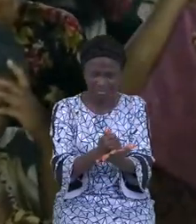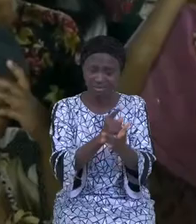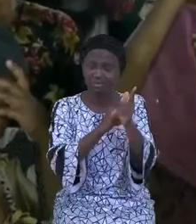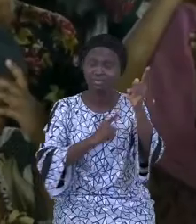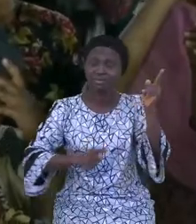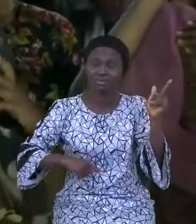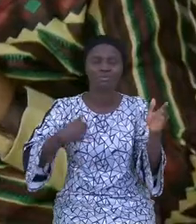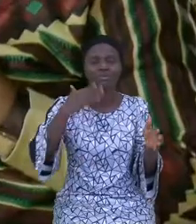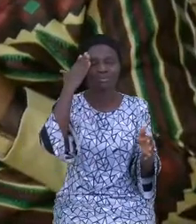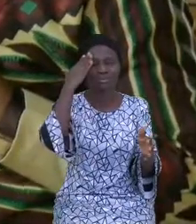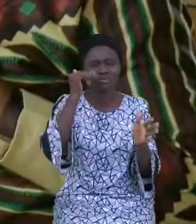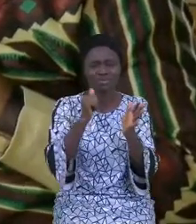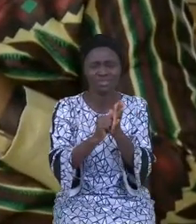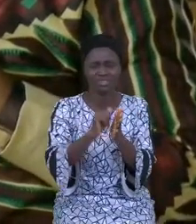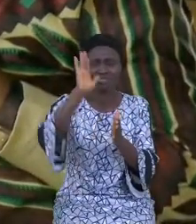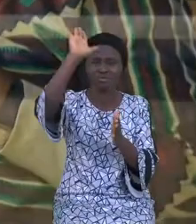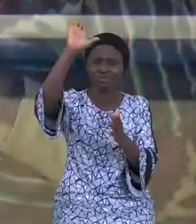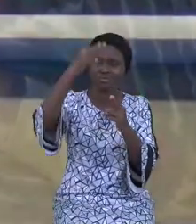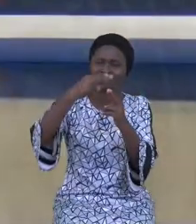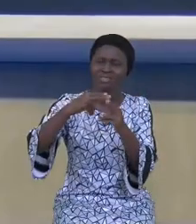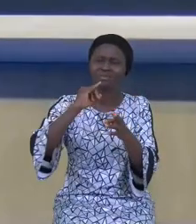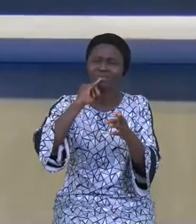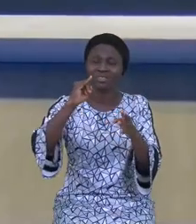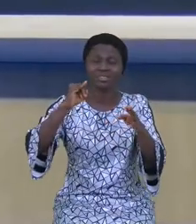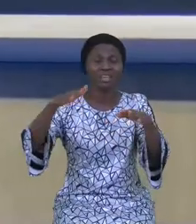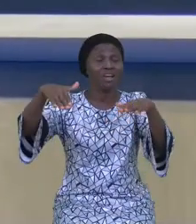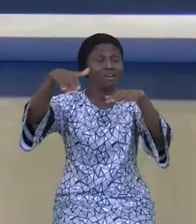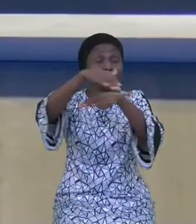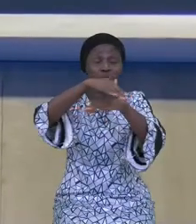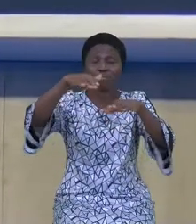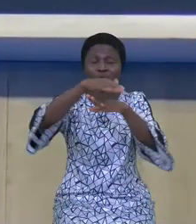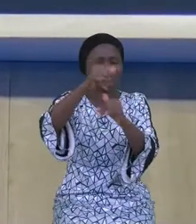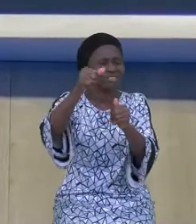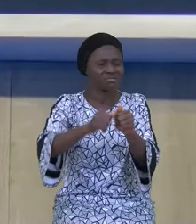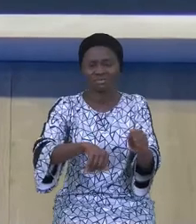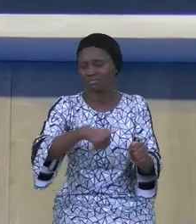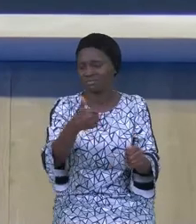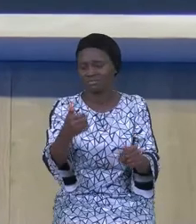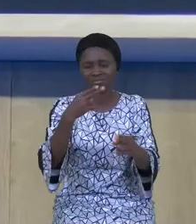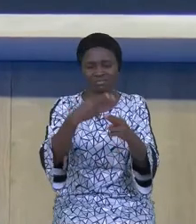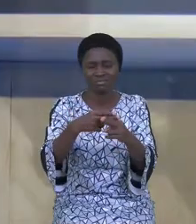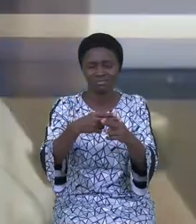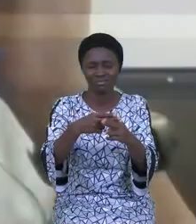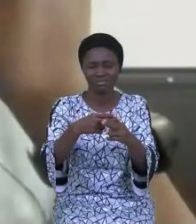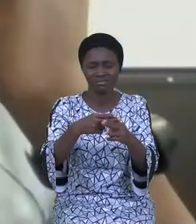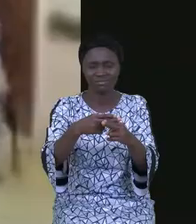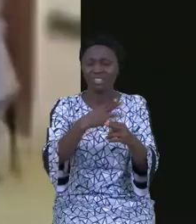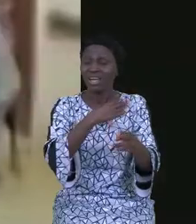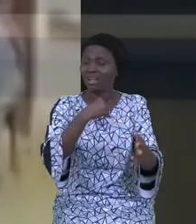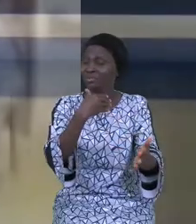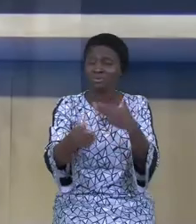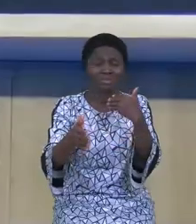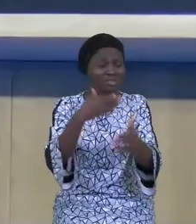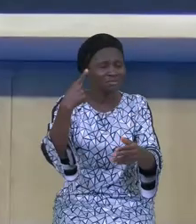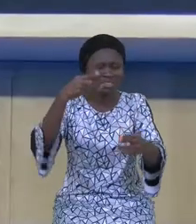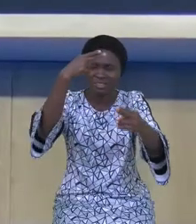Lord, we know that your name is above every other name. And whatever the name